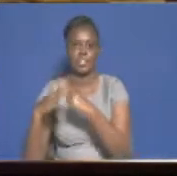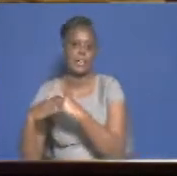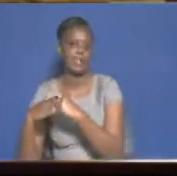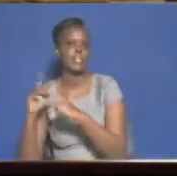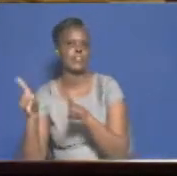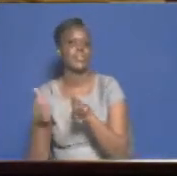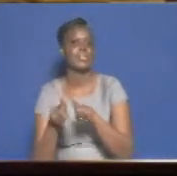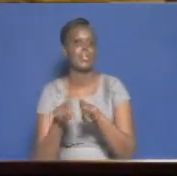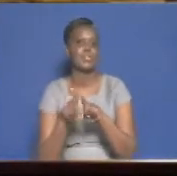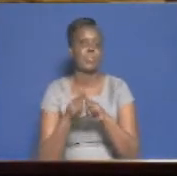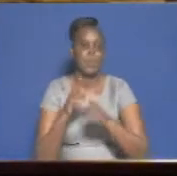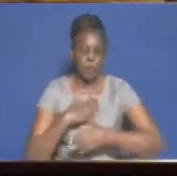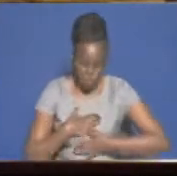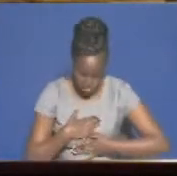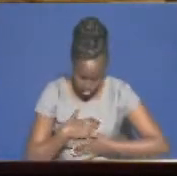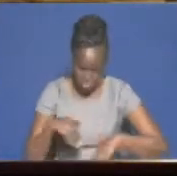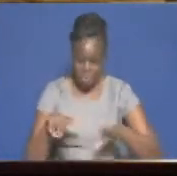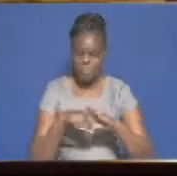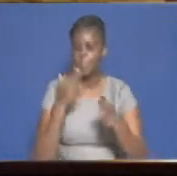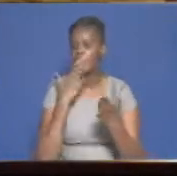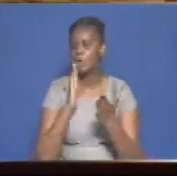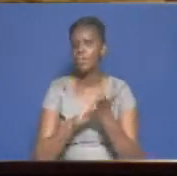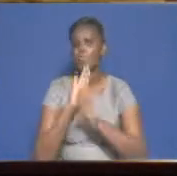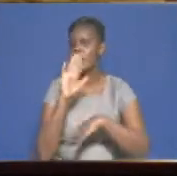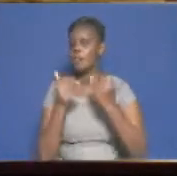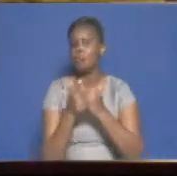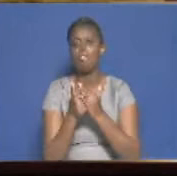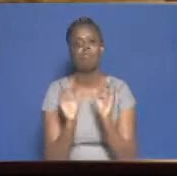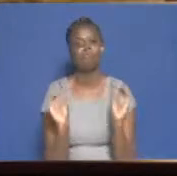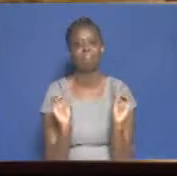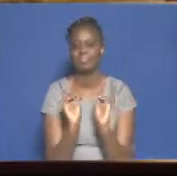99. I hope honourable members, not all of you want to comment on this.